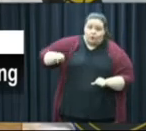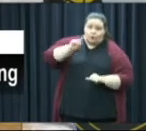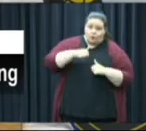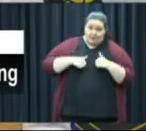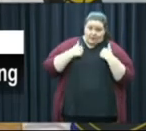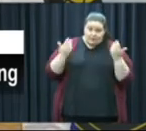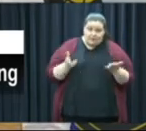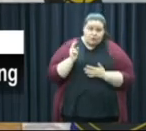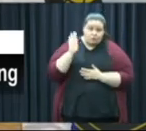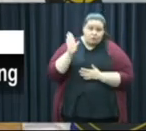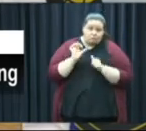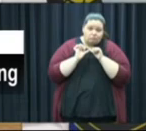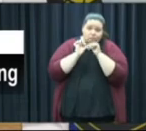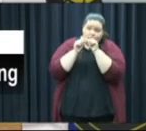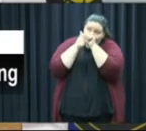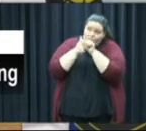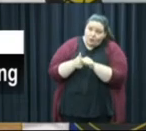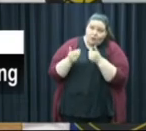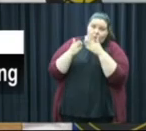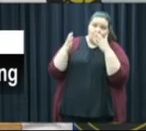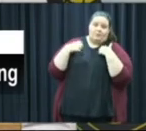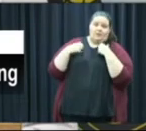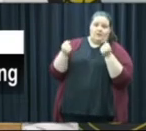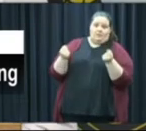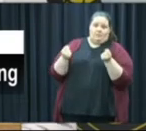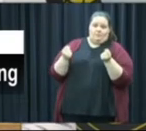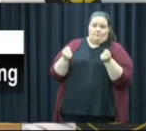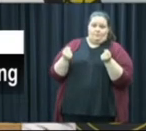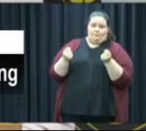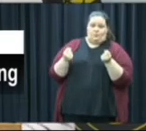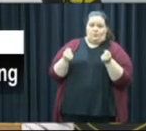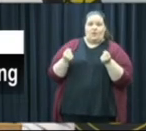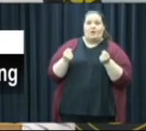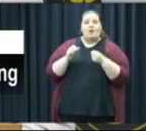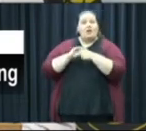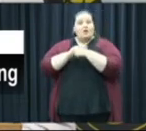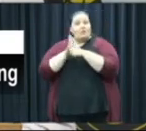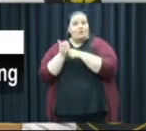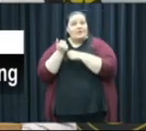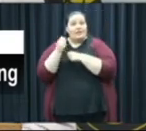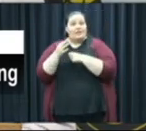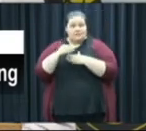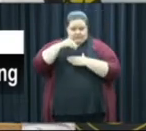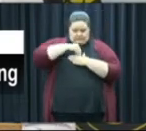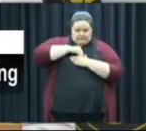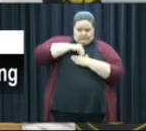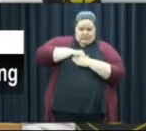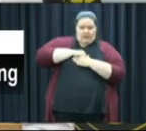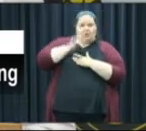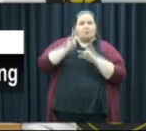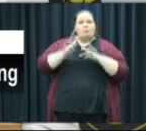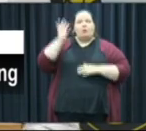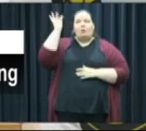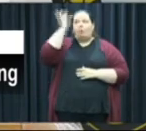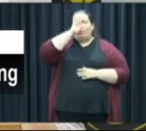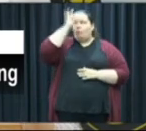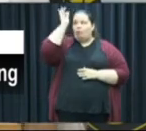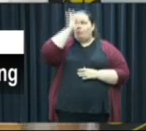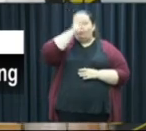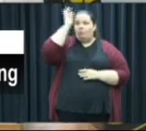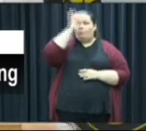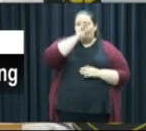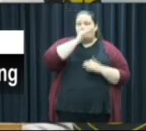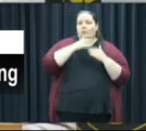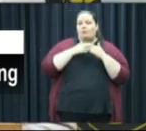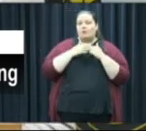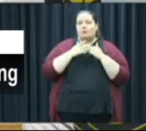to continue what we're doing. Given the incubation period of the virus, it may be a couple of weeks before we know if any harm has been done, just